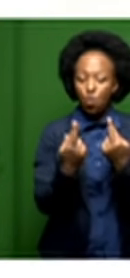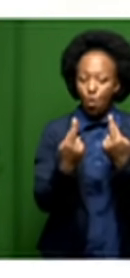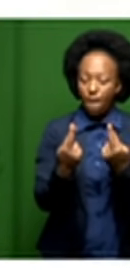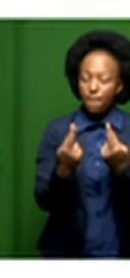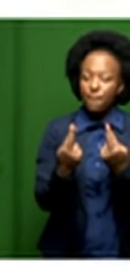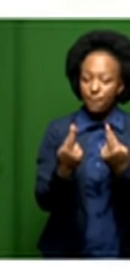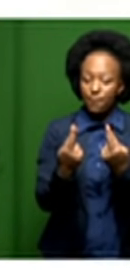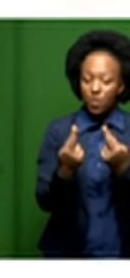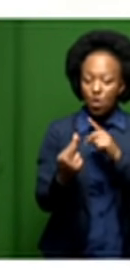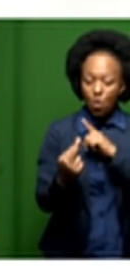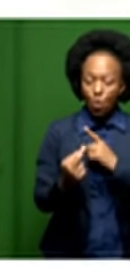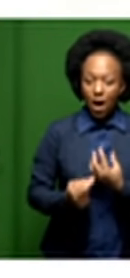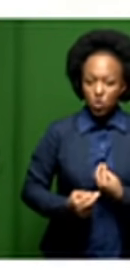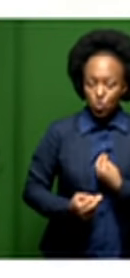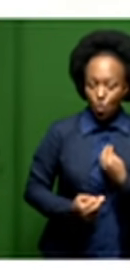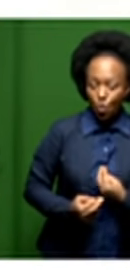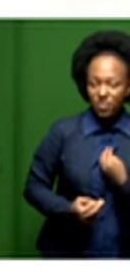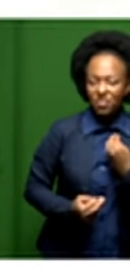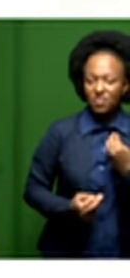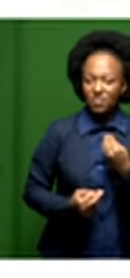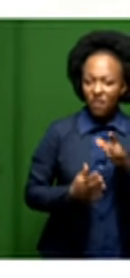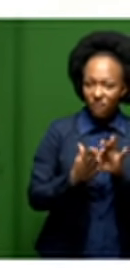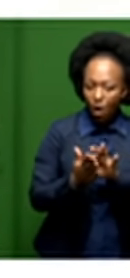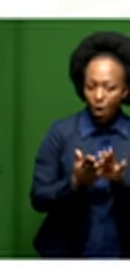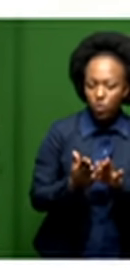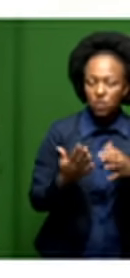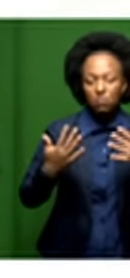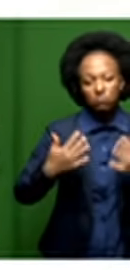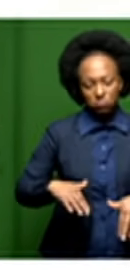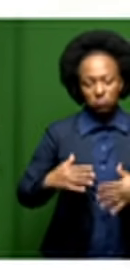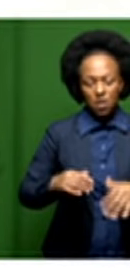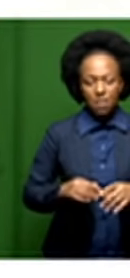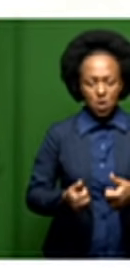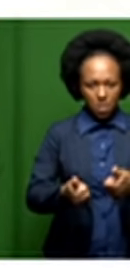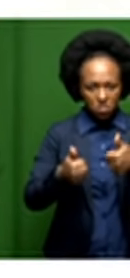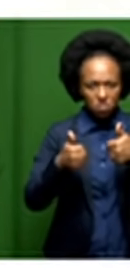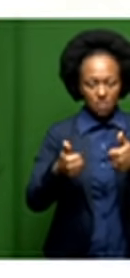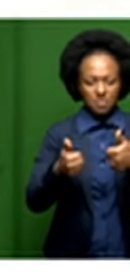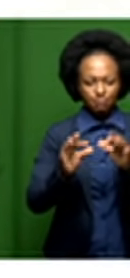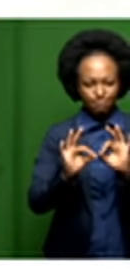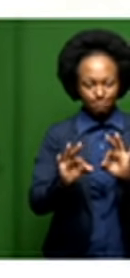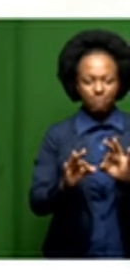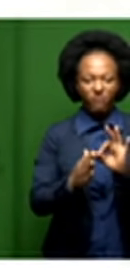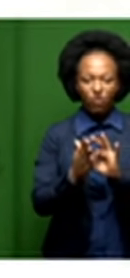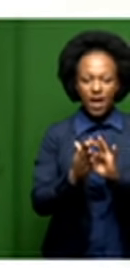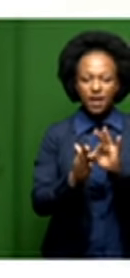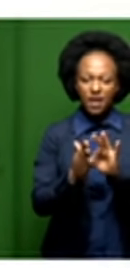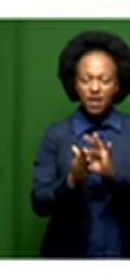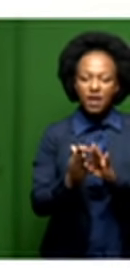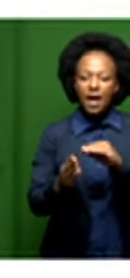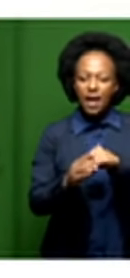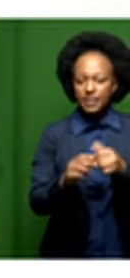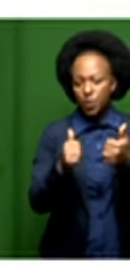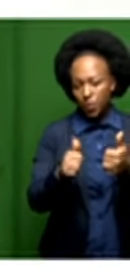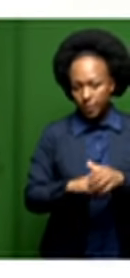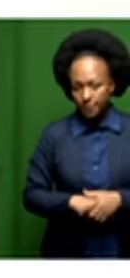is, Levy. I mean, having the youth coming out, casting their vote, I think that could be a double thumbs up for a good election. Well, our